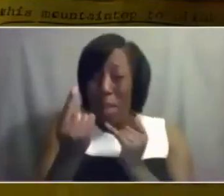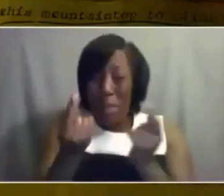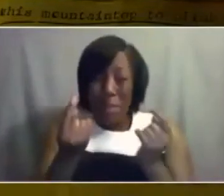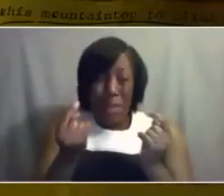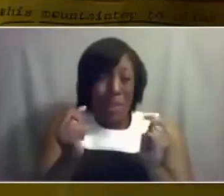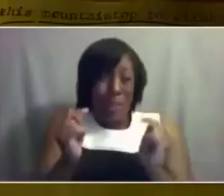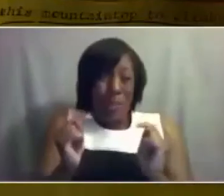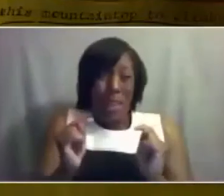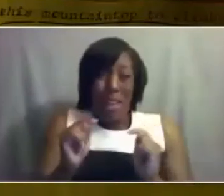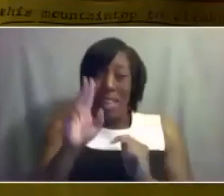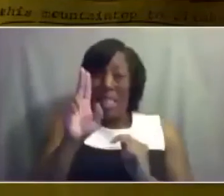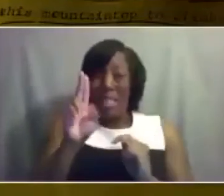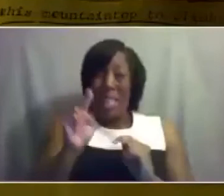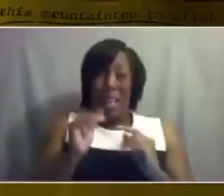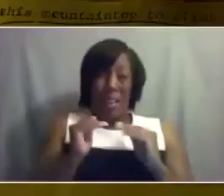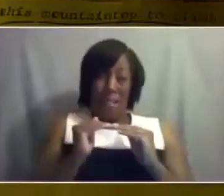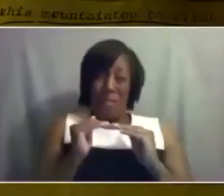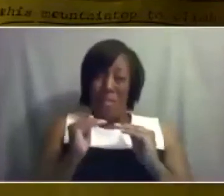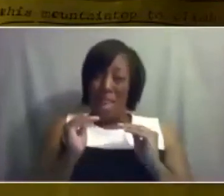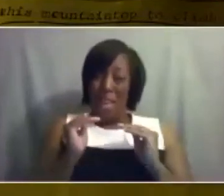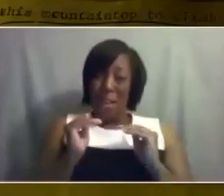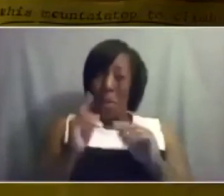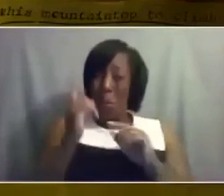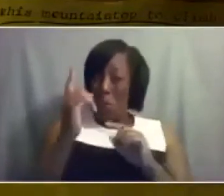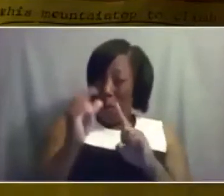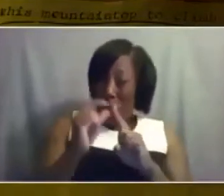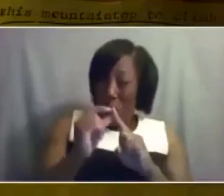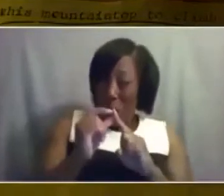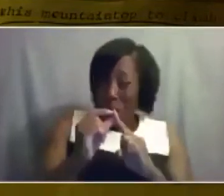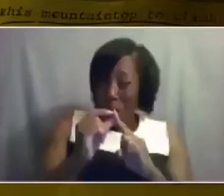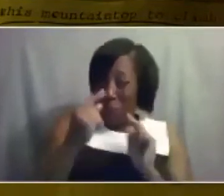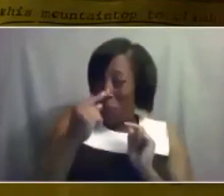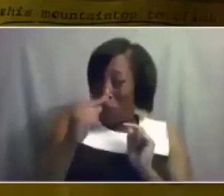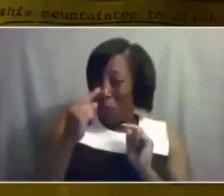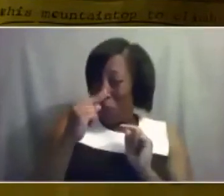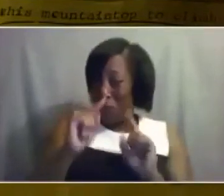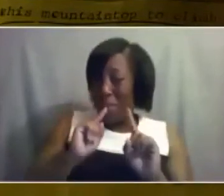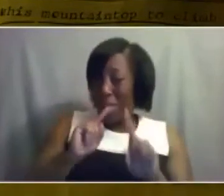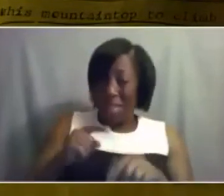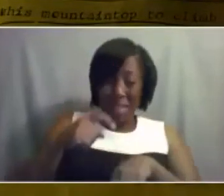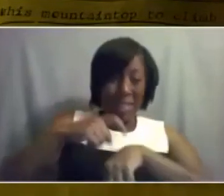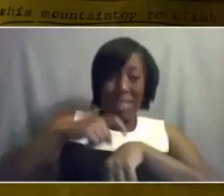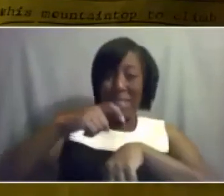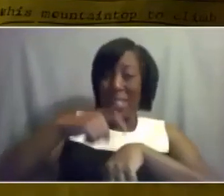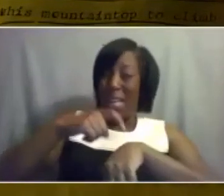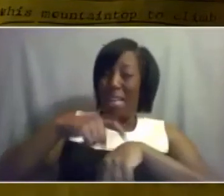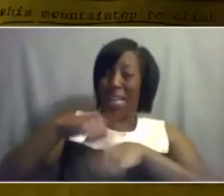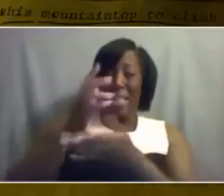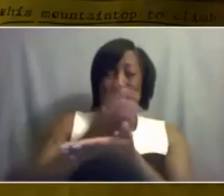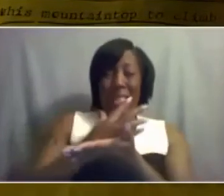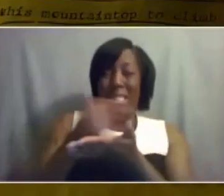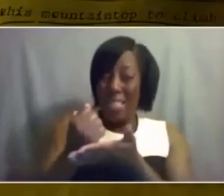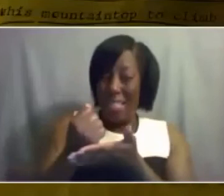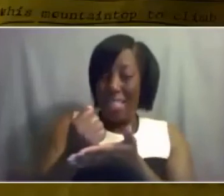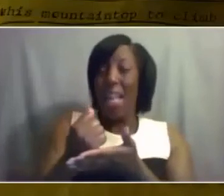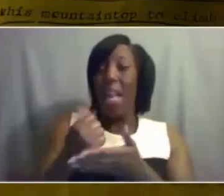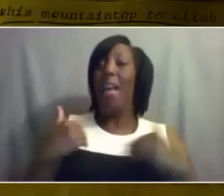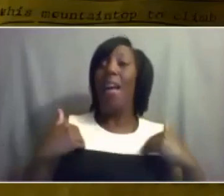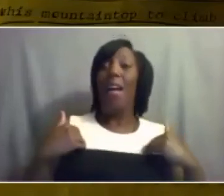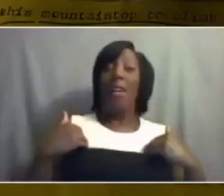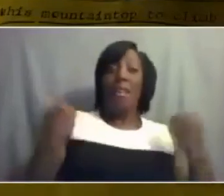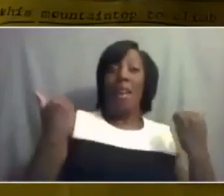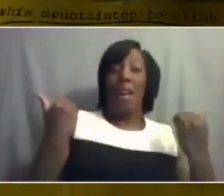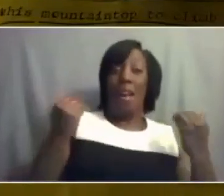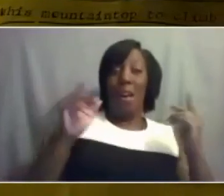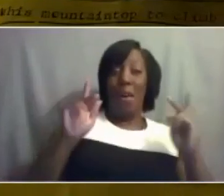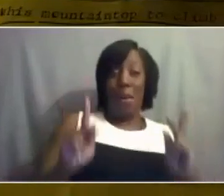unfair and ask you to give a one word answer if you can, which is uber succinct. A young person who is a high school student